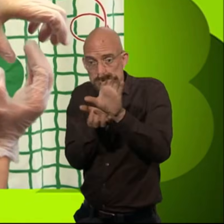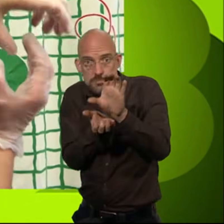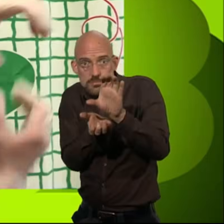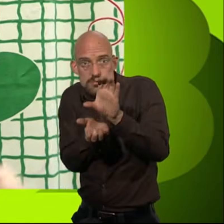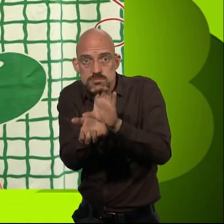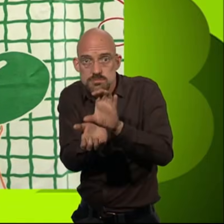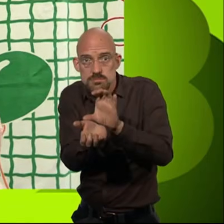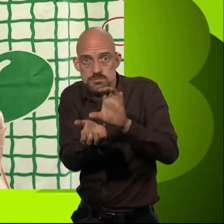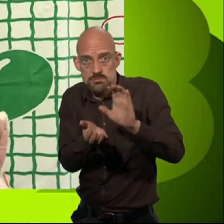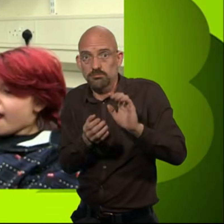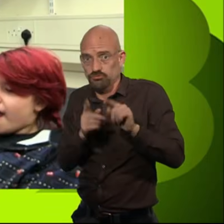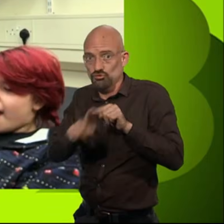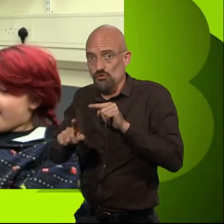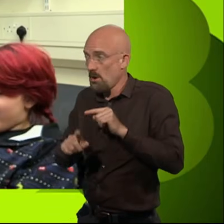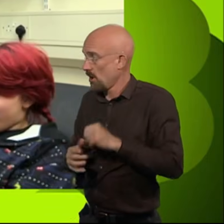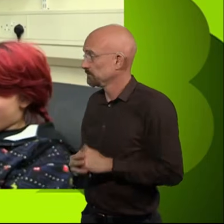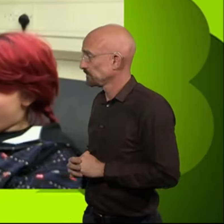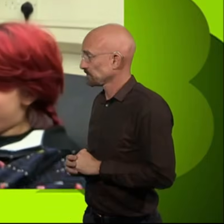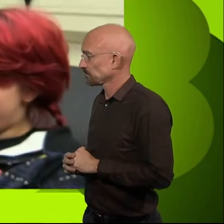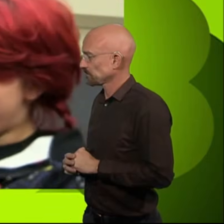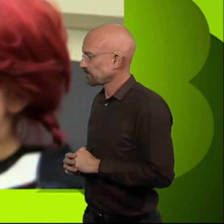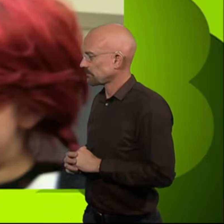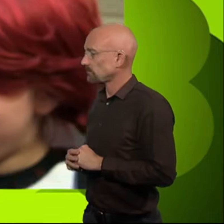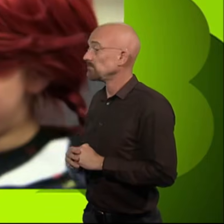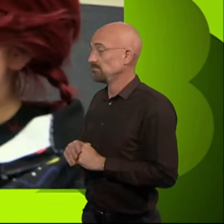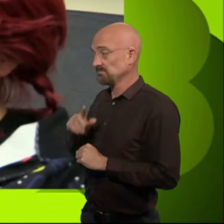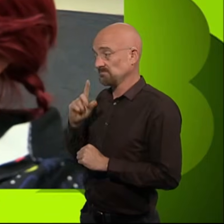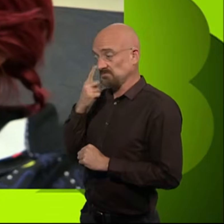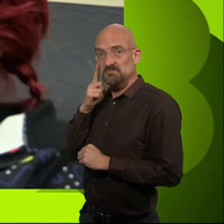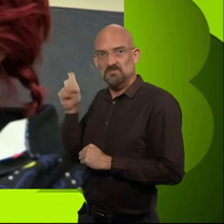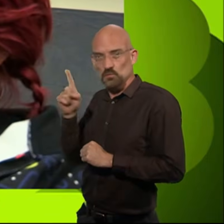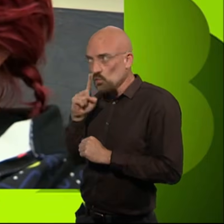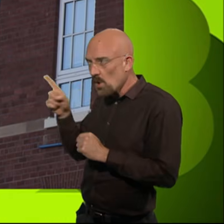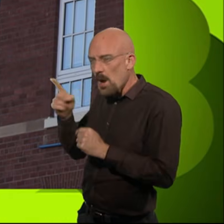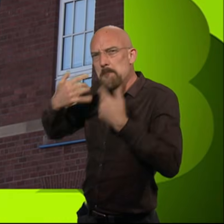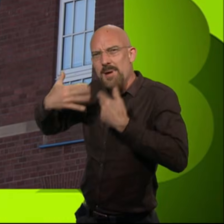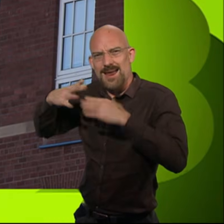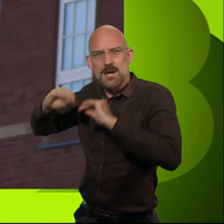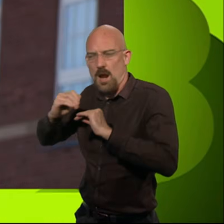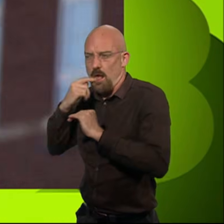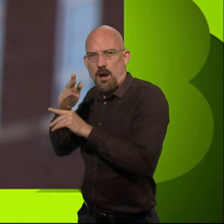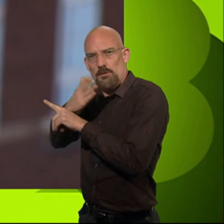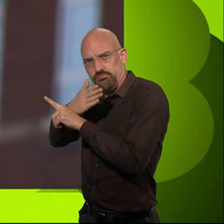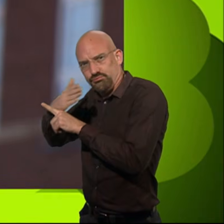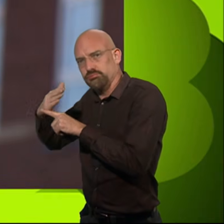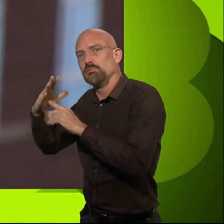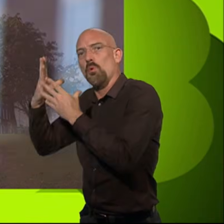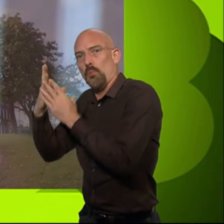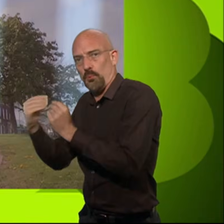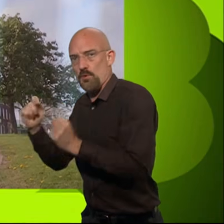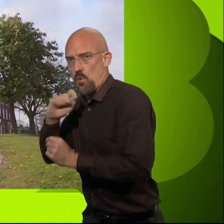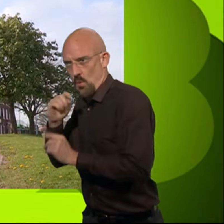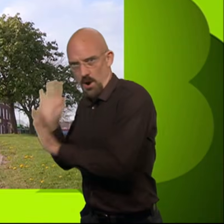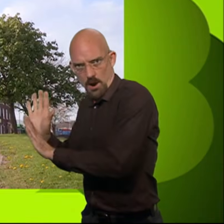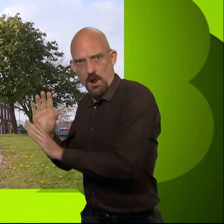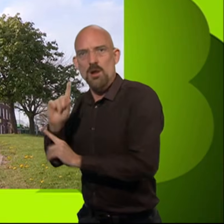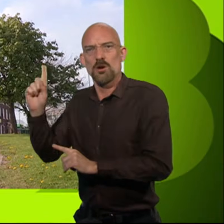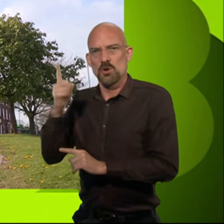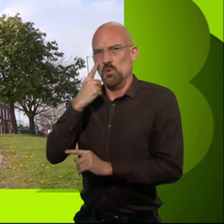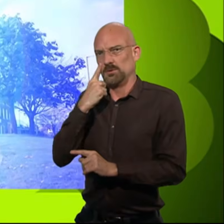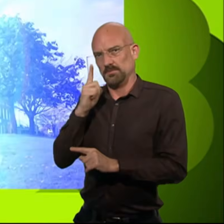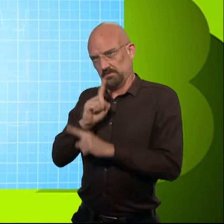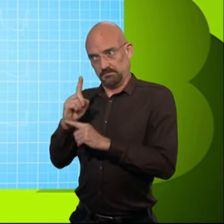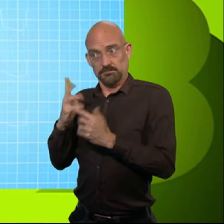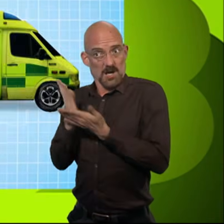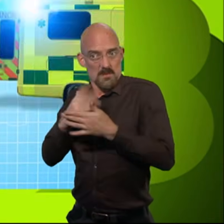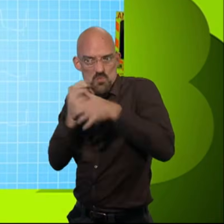there so it goes back into place. We'd best leave that painkiller to get to work then. We'll be back later to see how Dr. Shrook gets to grips with Rachel's